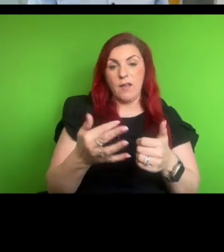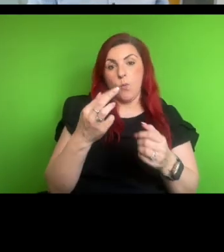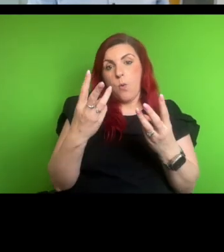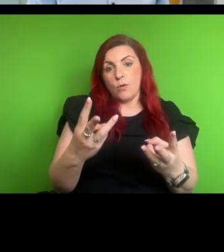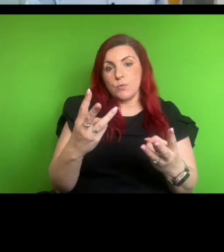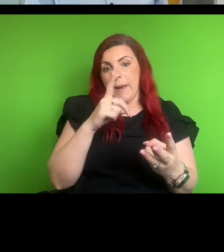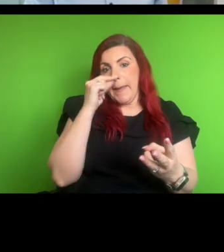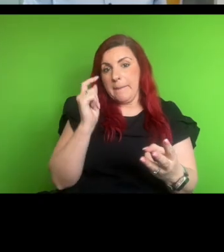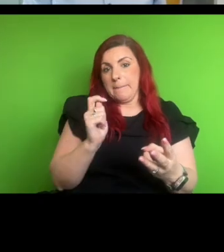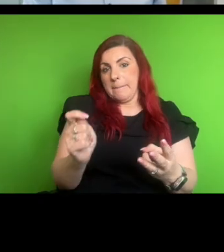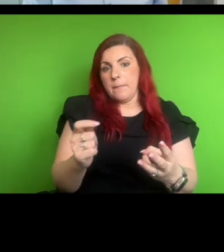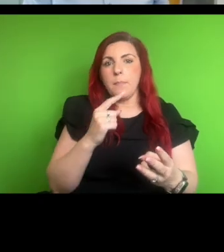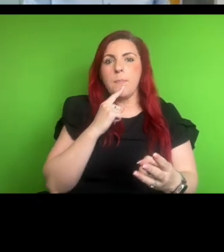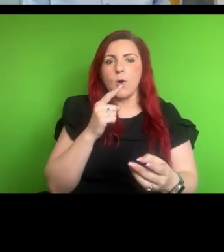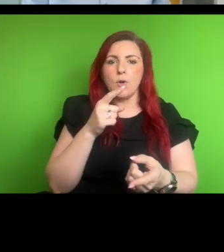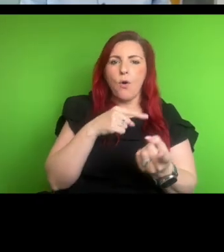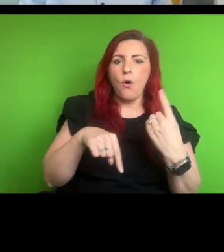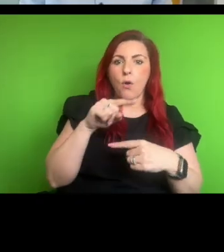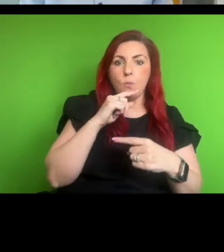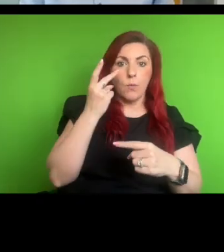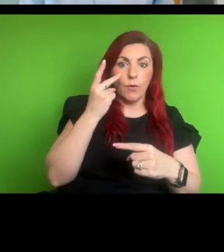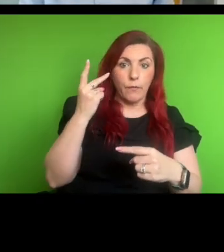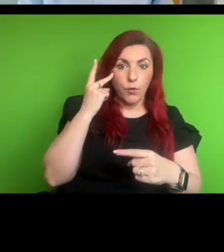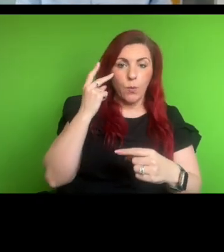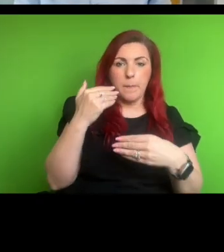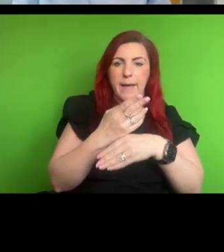National Committee before they're submitted to SEN. So